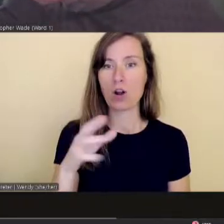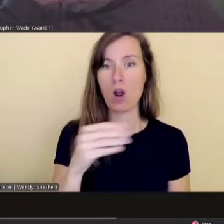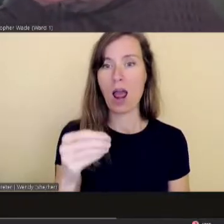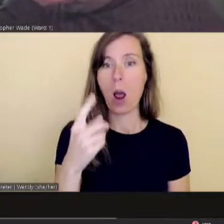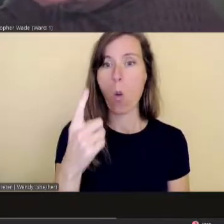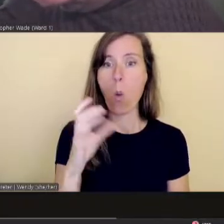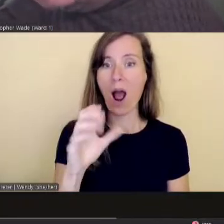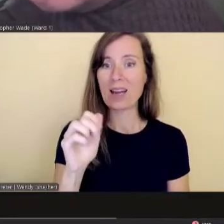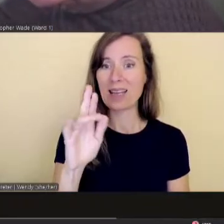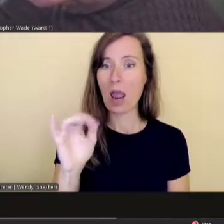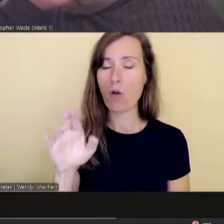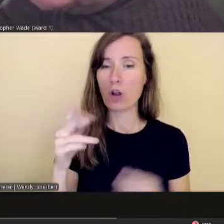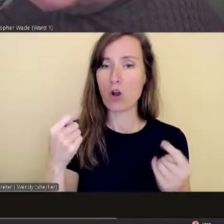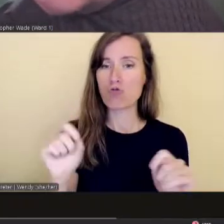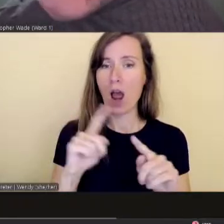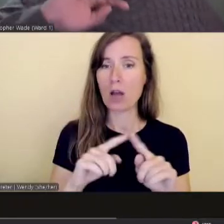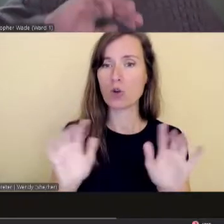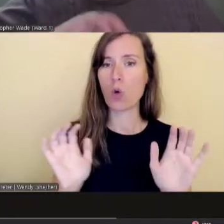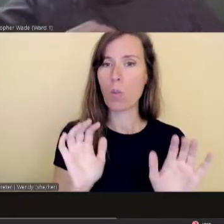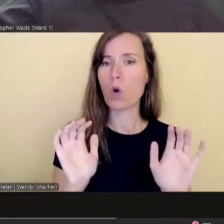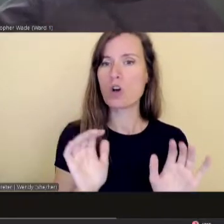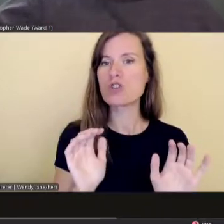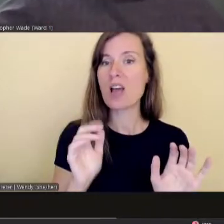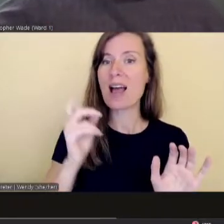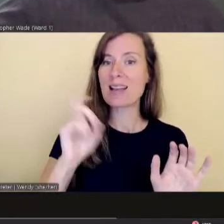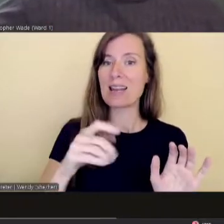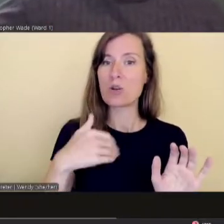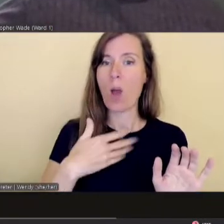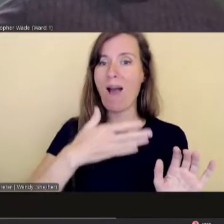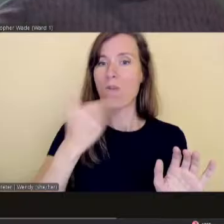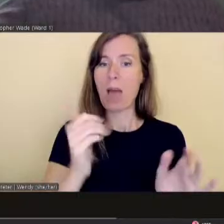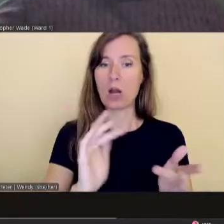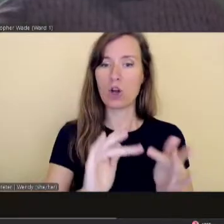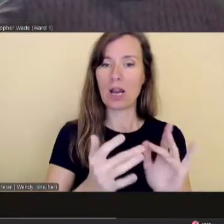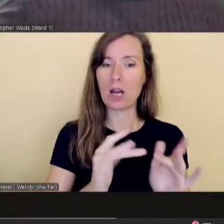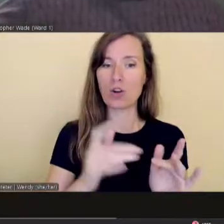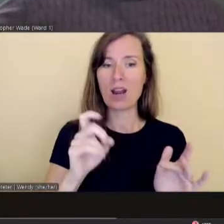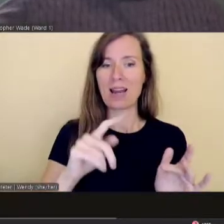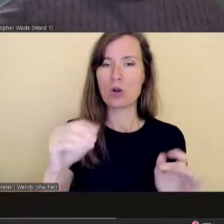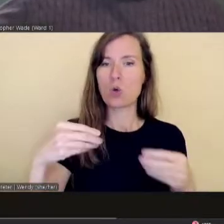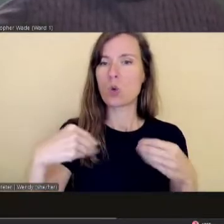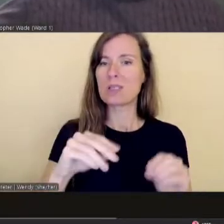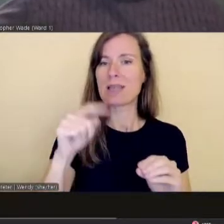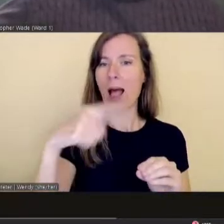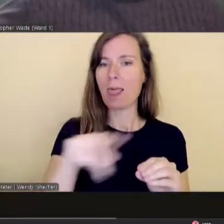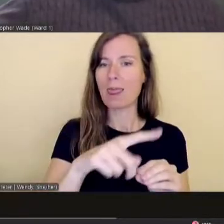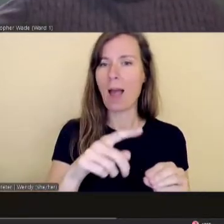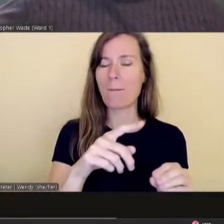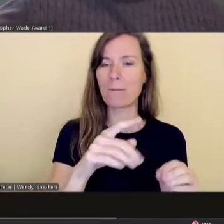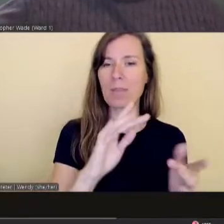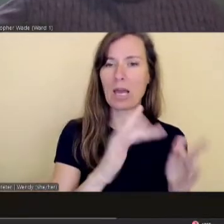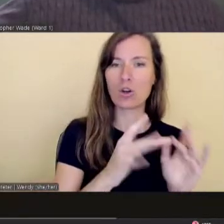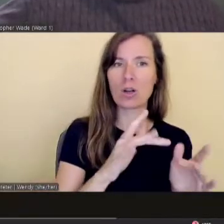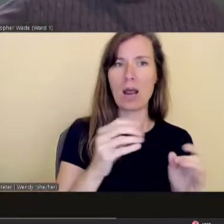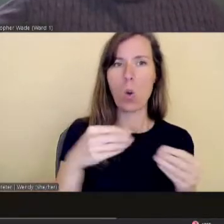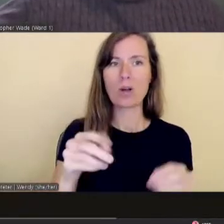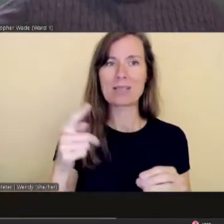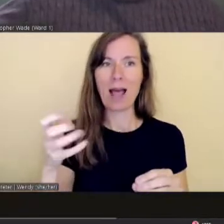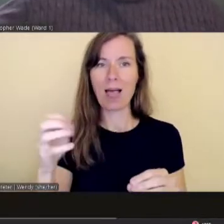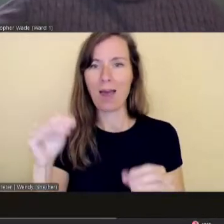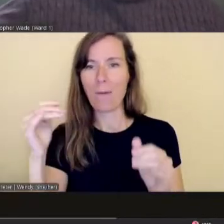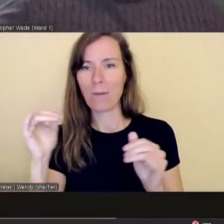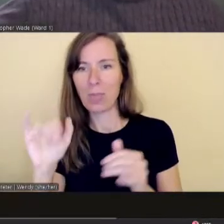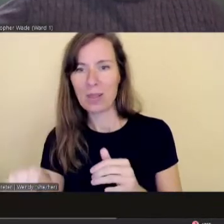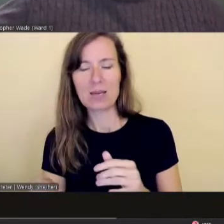push was, well, they need to have better internet. We need to sell them internet, or we need to sell them this. No, we don't need to sell them anything. This is a matter